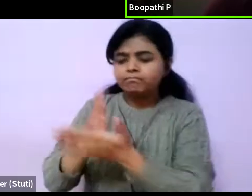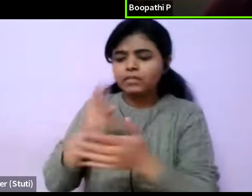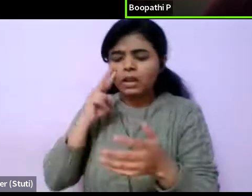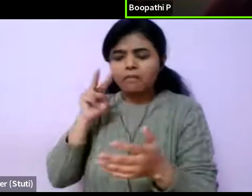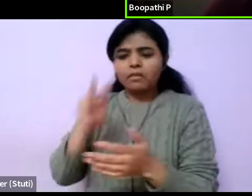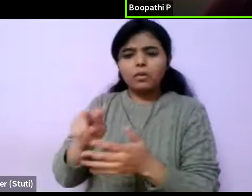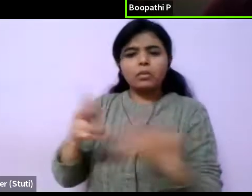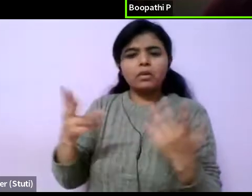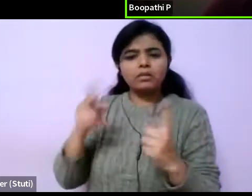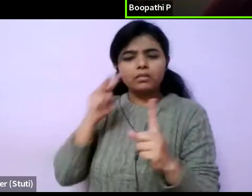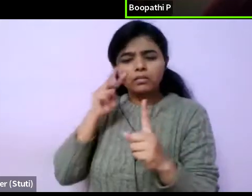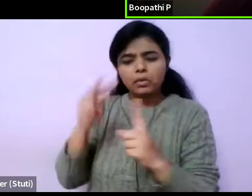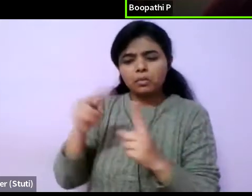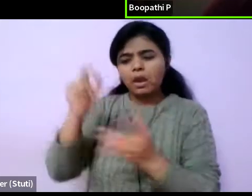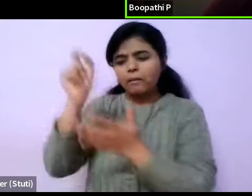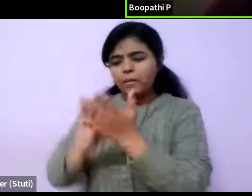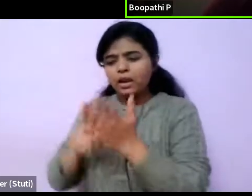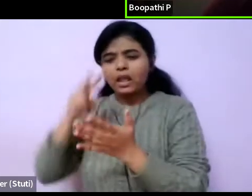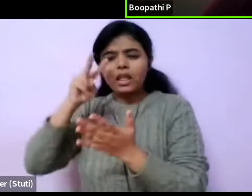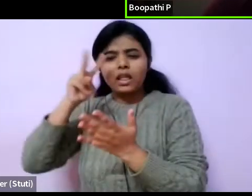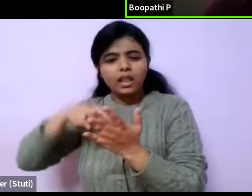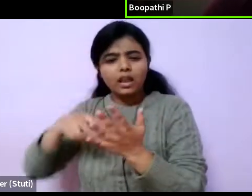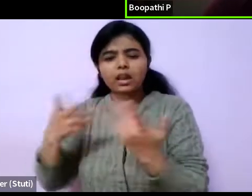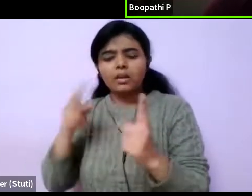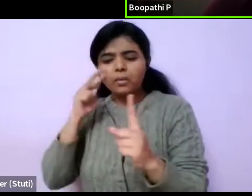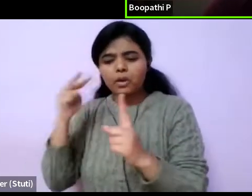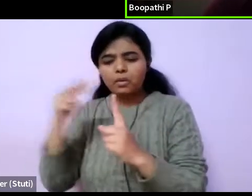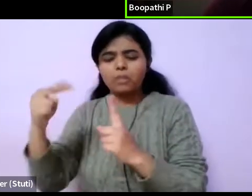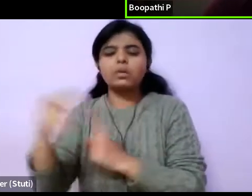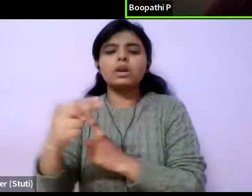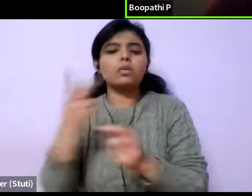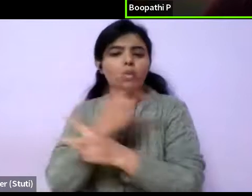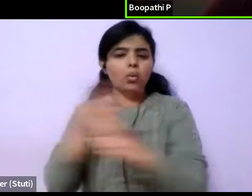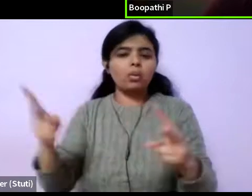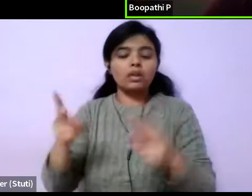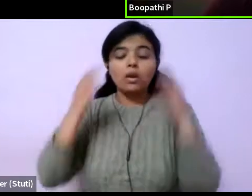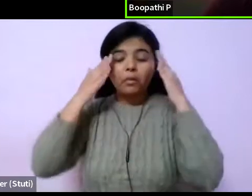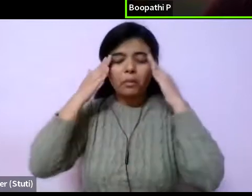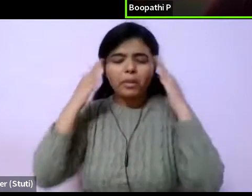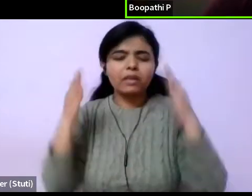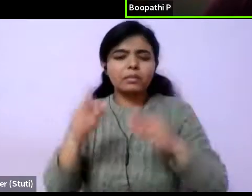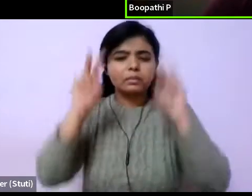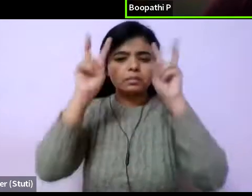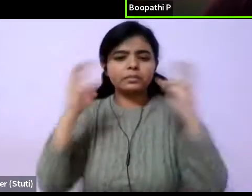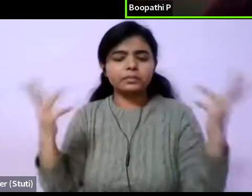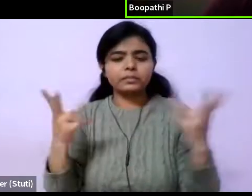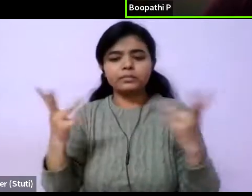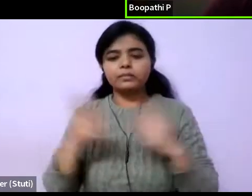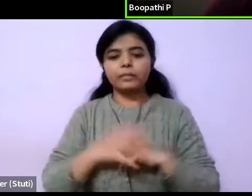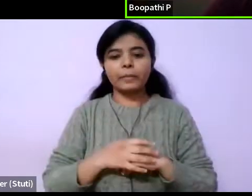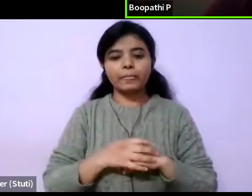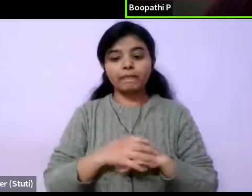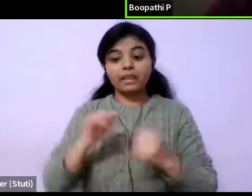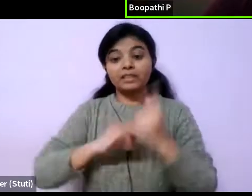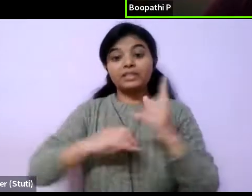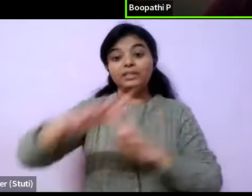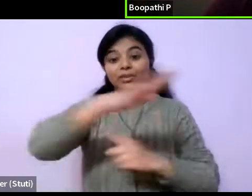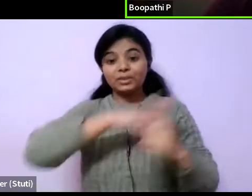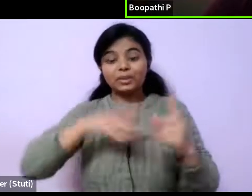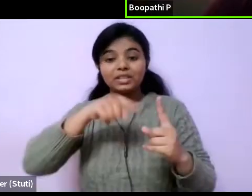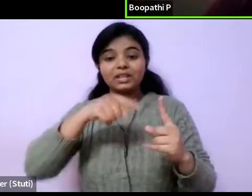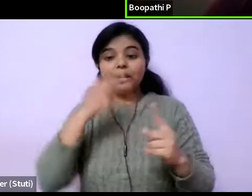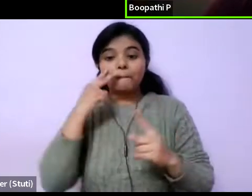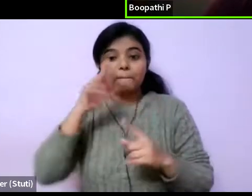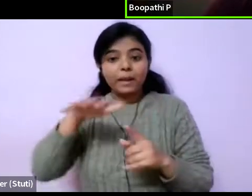they look at literature. So, the papers basically focused on the, the situation of blind